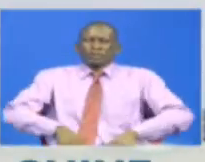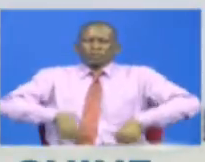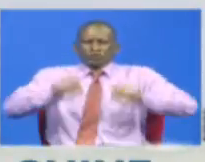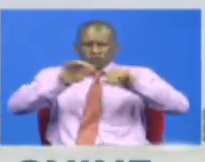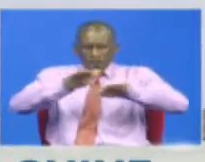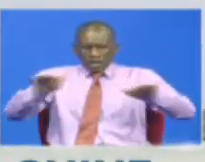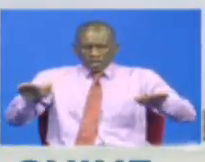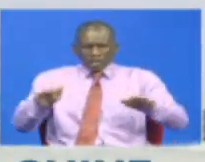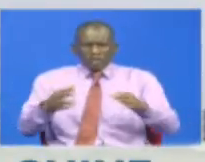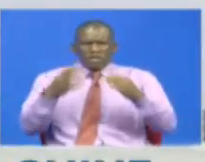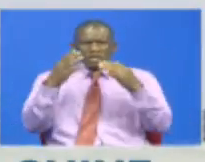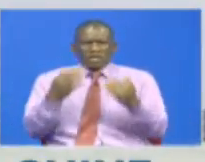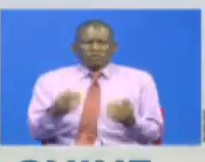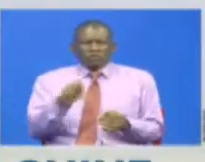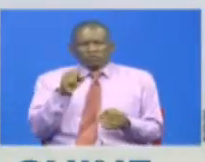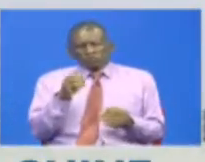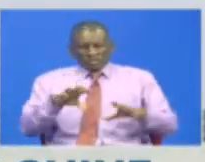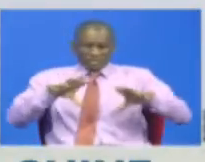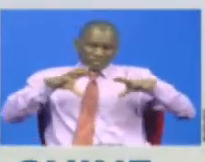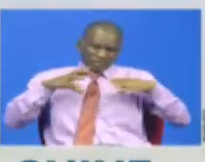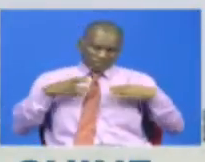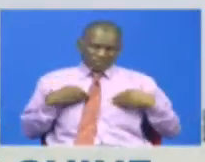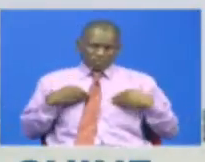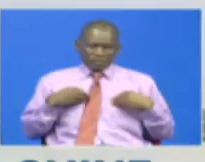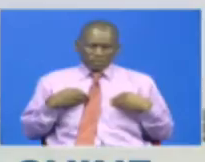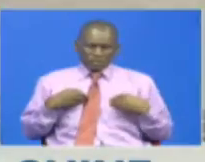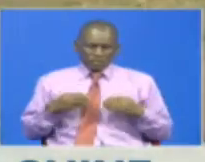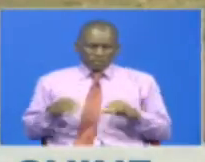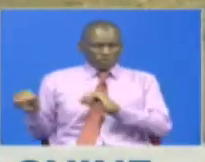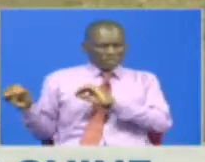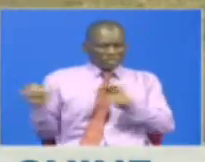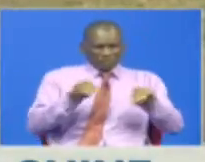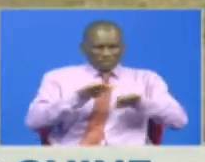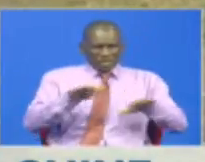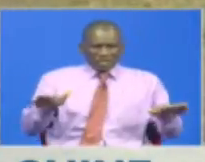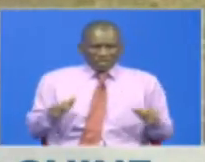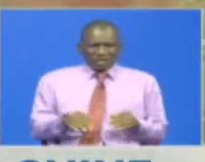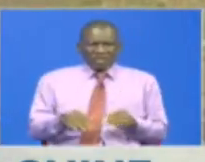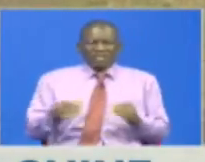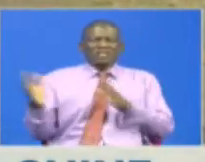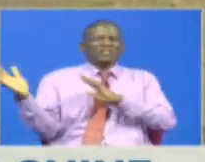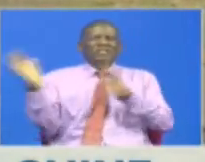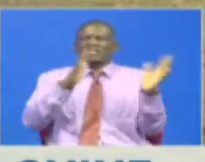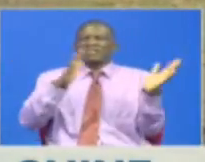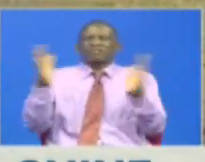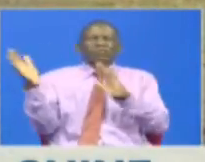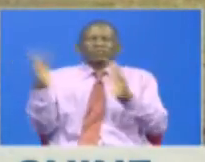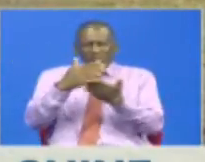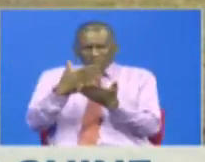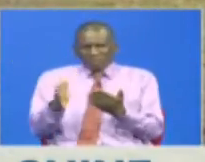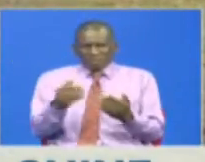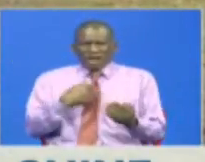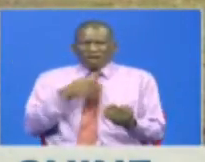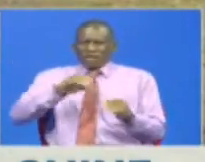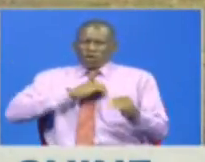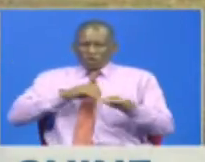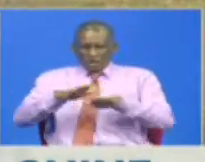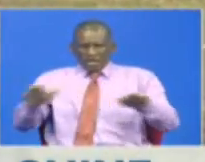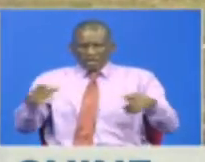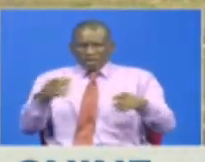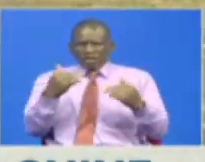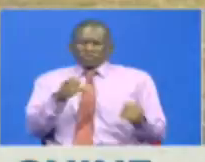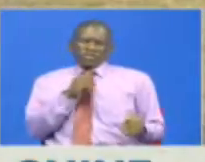says. So he agreed to the irregular land transfer. The Met Department has its own plans, but now they were scared